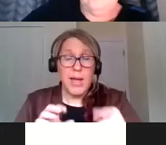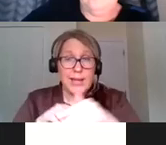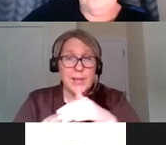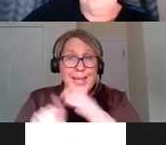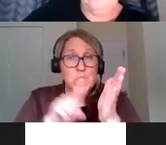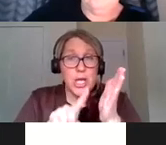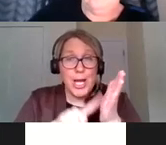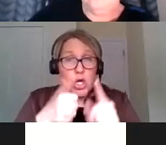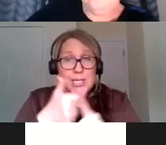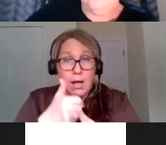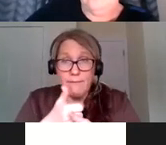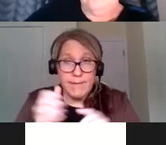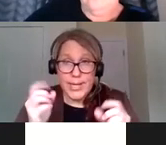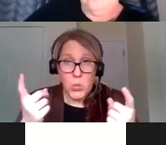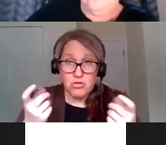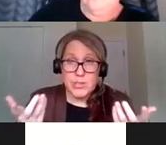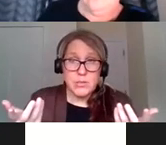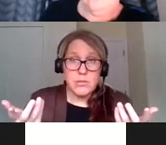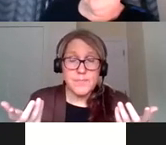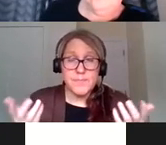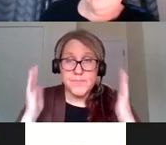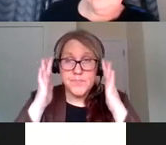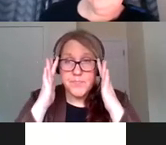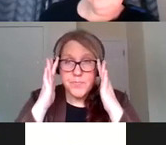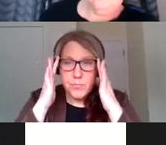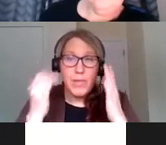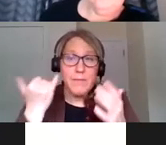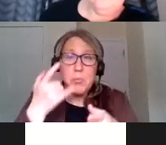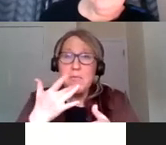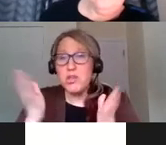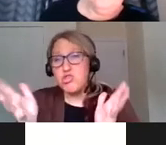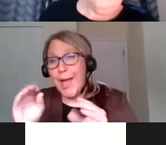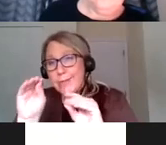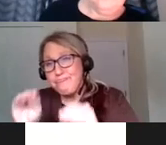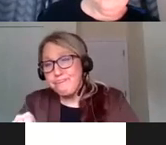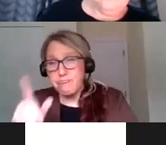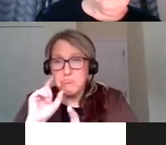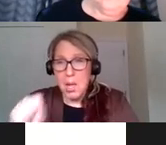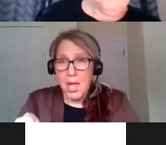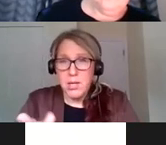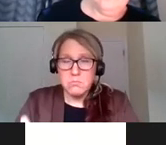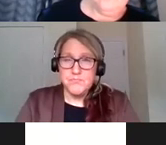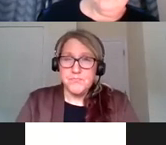checker itself? I'll open up the chat if you'd rather chat there.